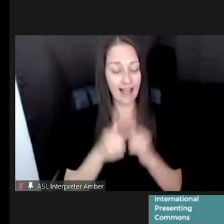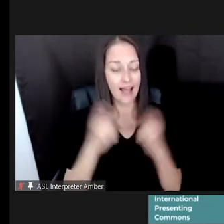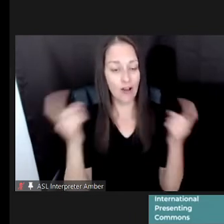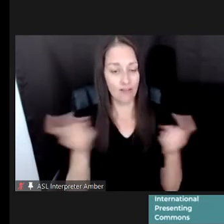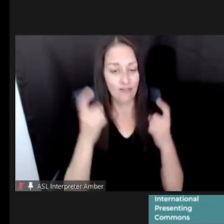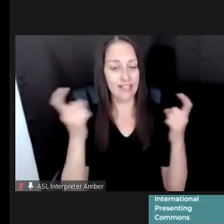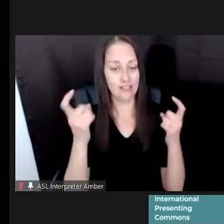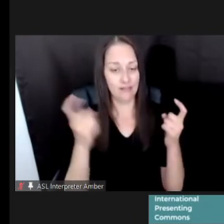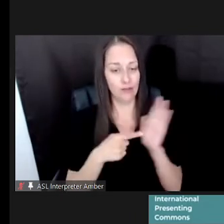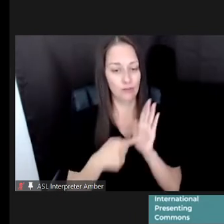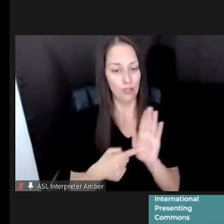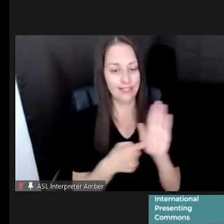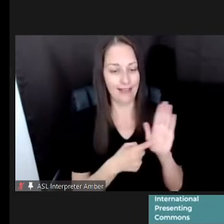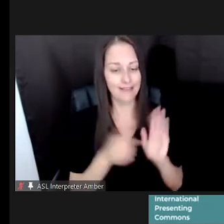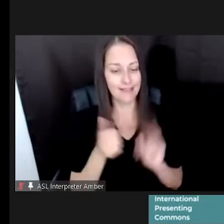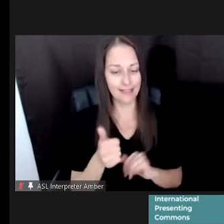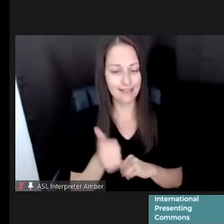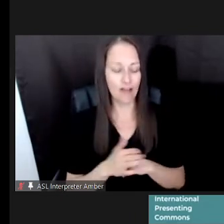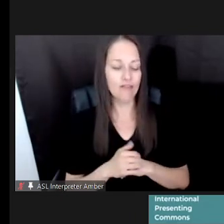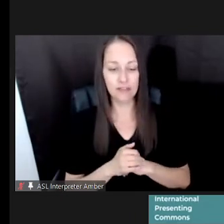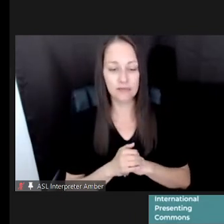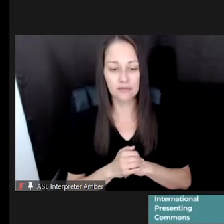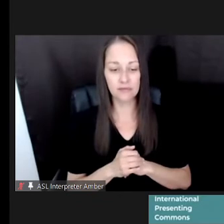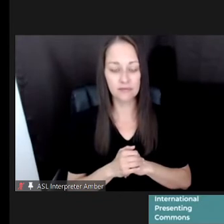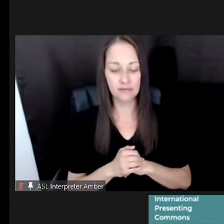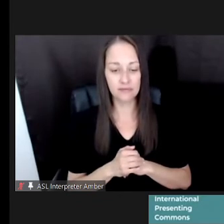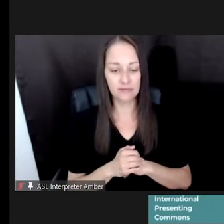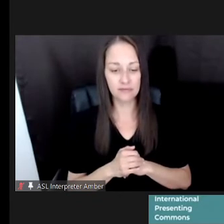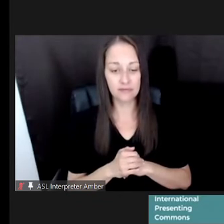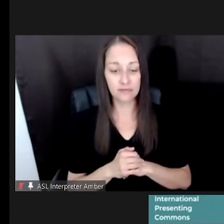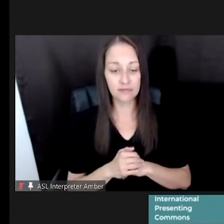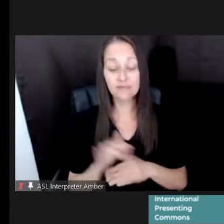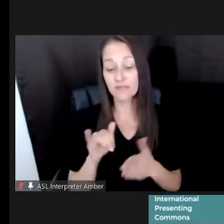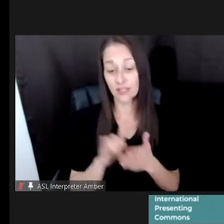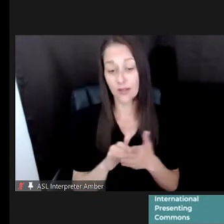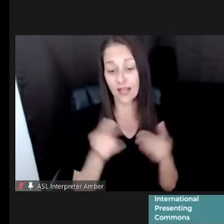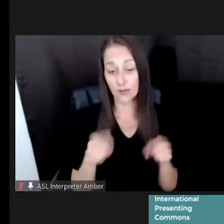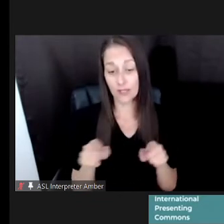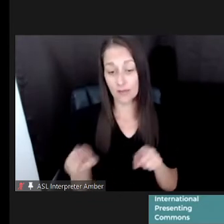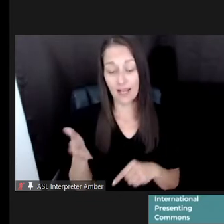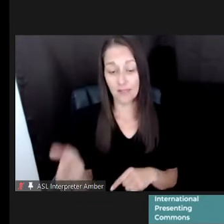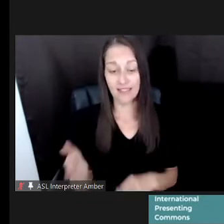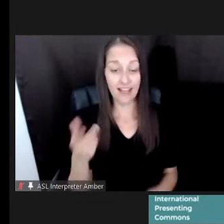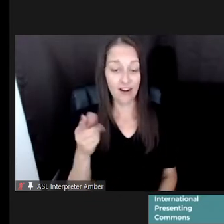itself. So that's what's been going on at the public.